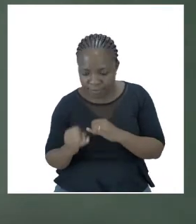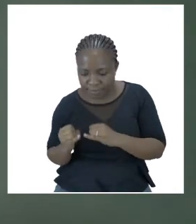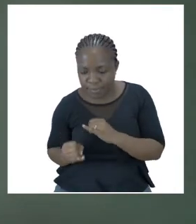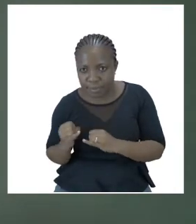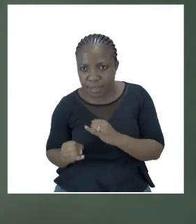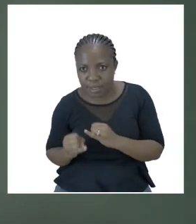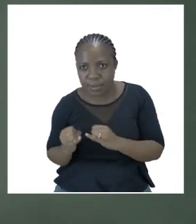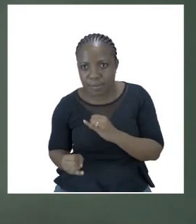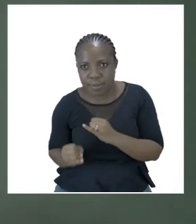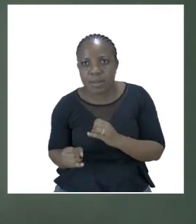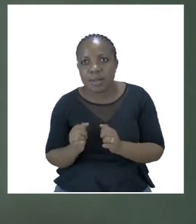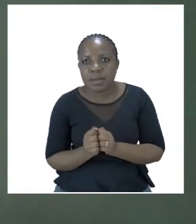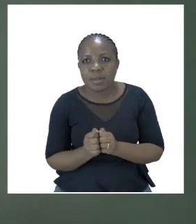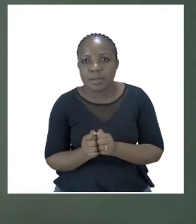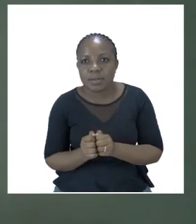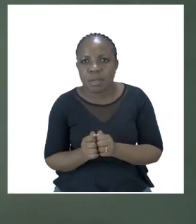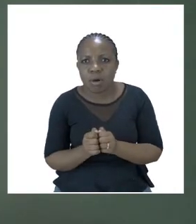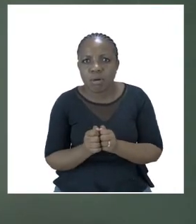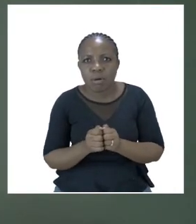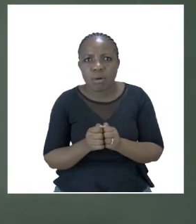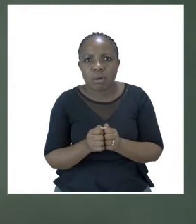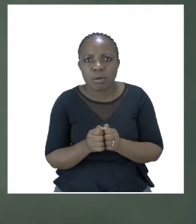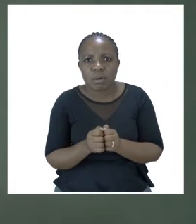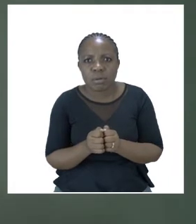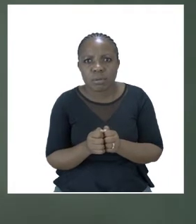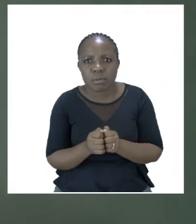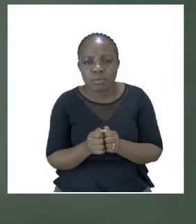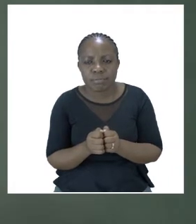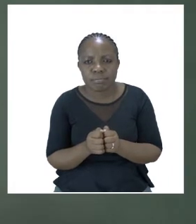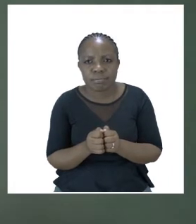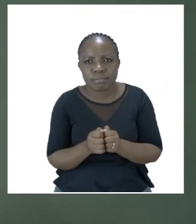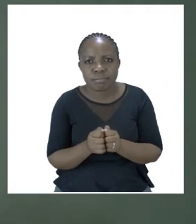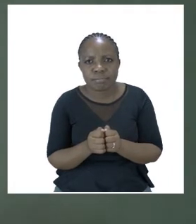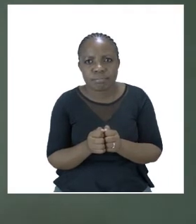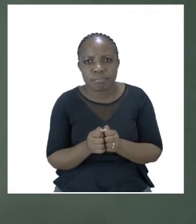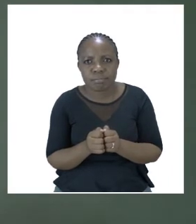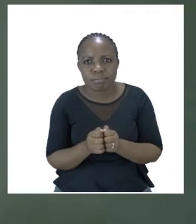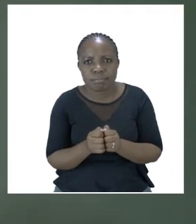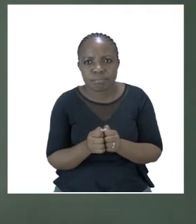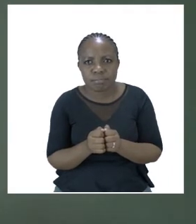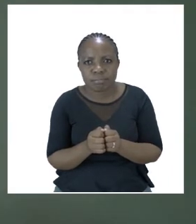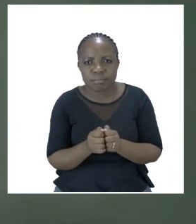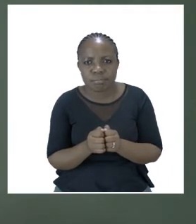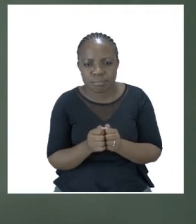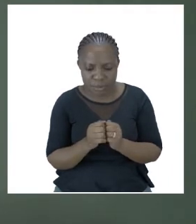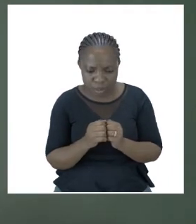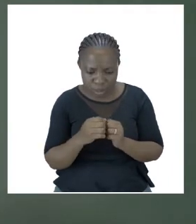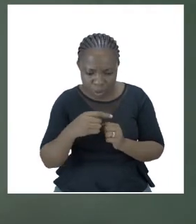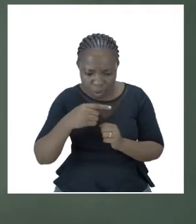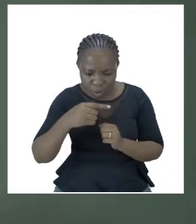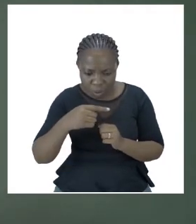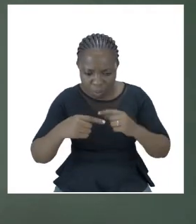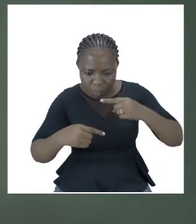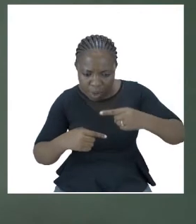look for the one that's a little bit longer in length than the first one. Is it this one or